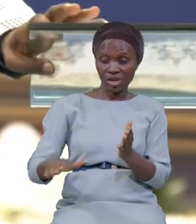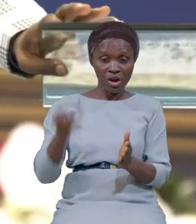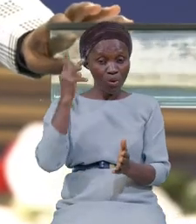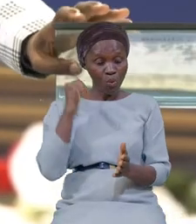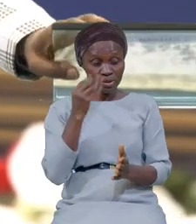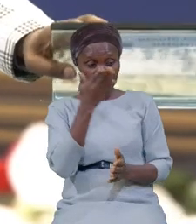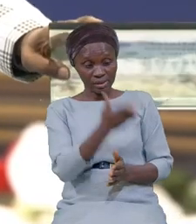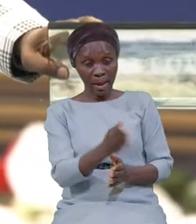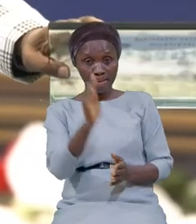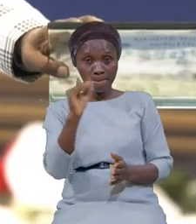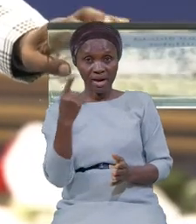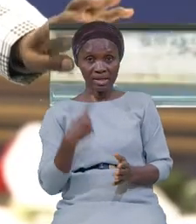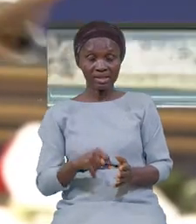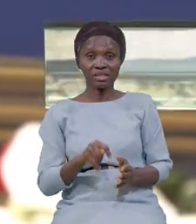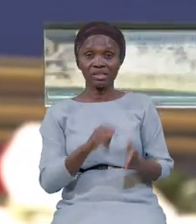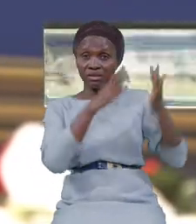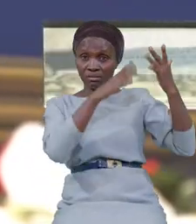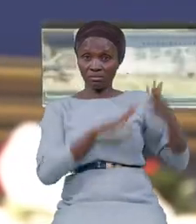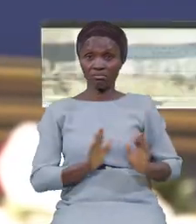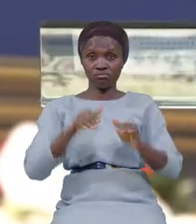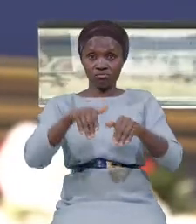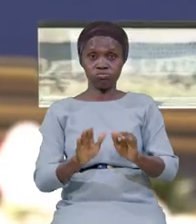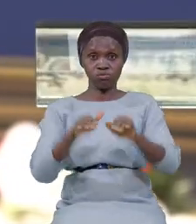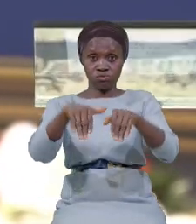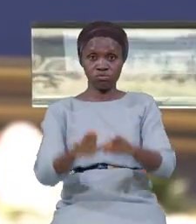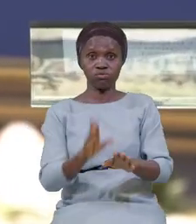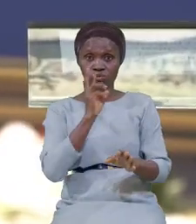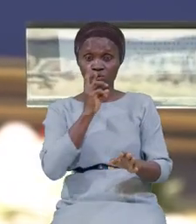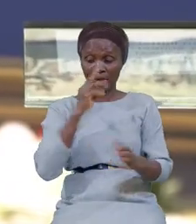the riverside. But she